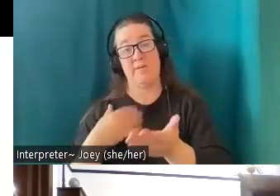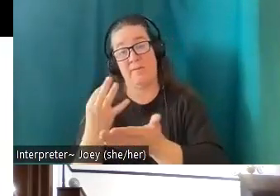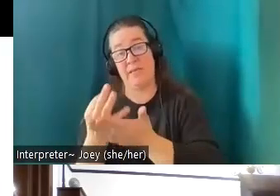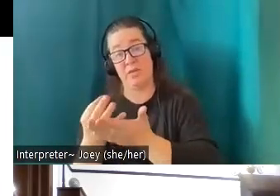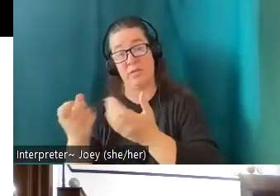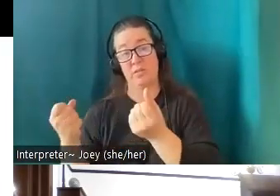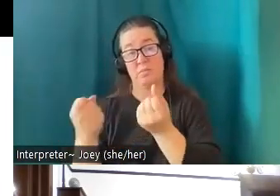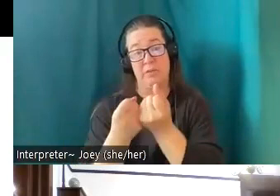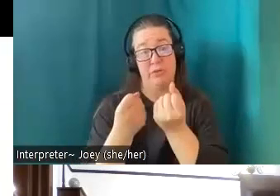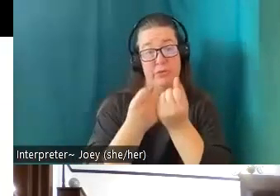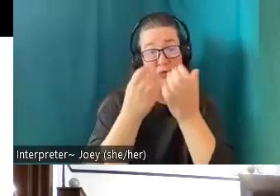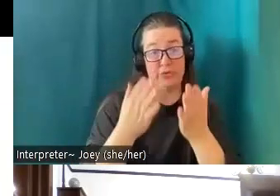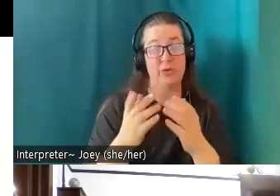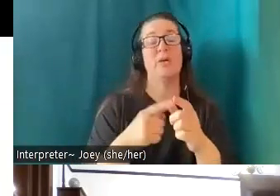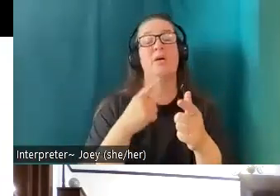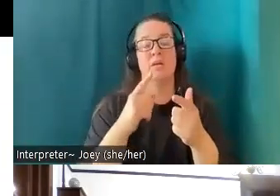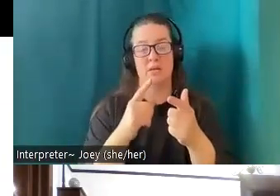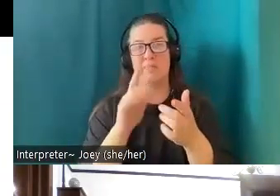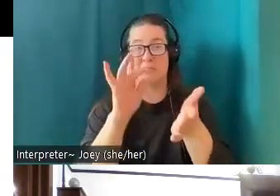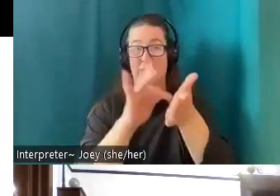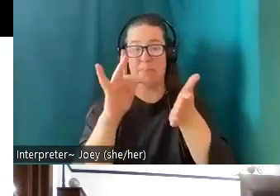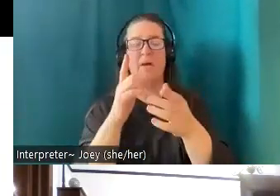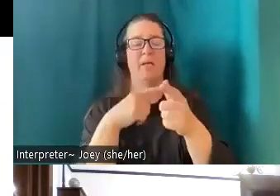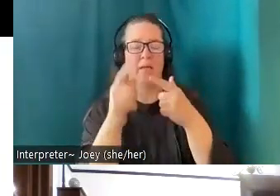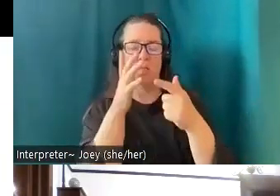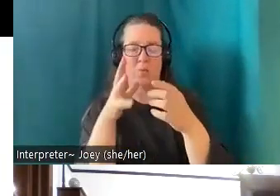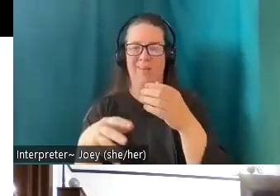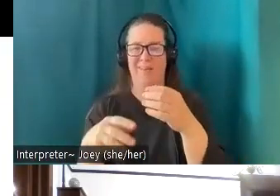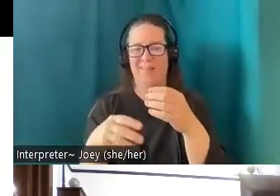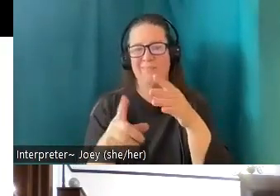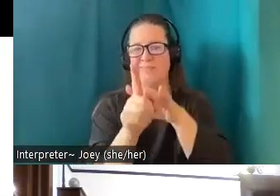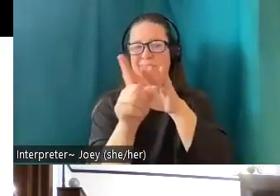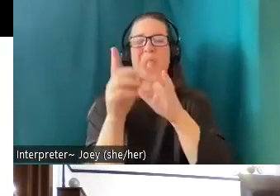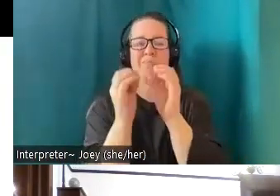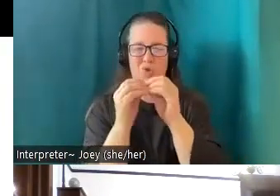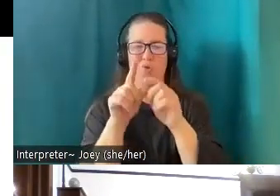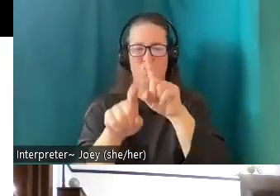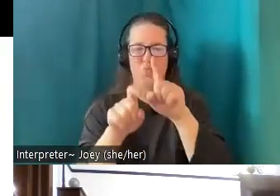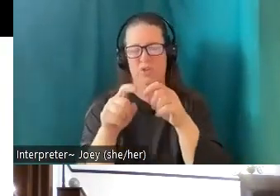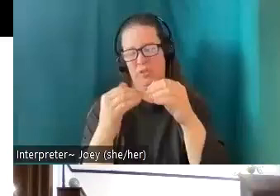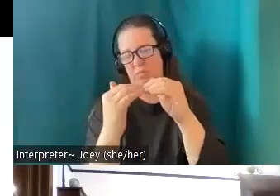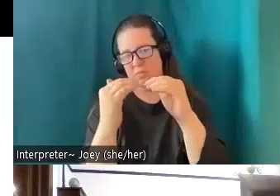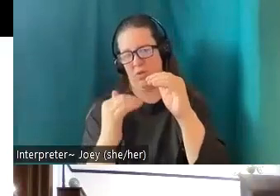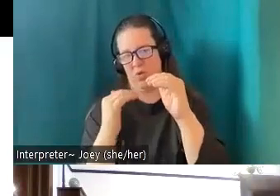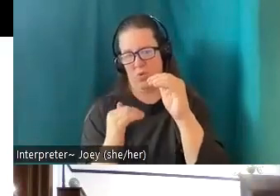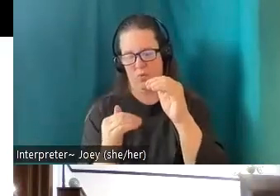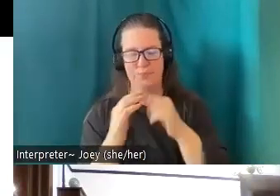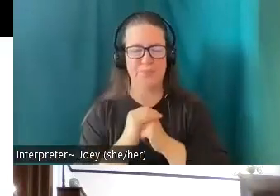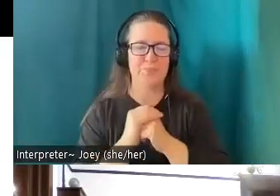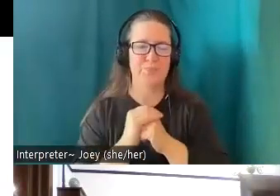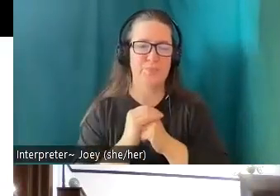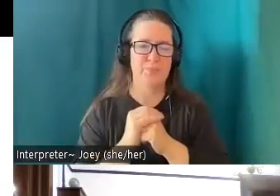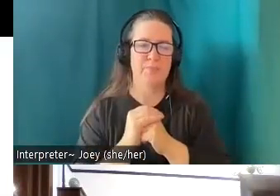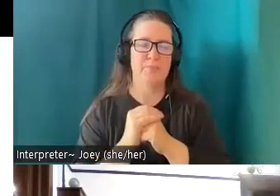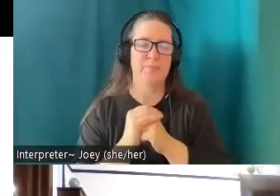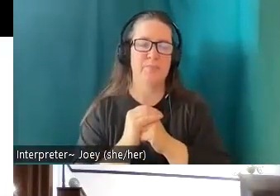some additional questions below which are required. So fiscally sponsored organizations will need to provide the name of their fiscal sponsor here,